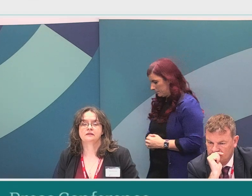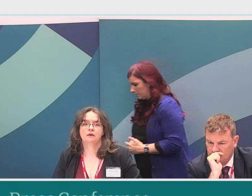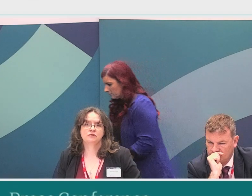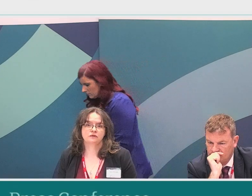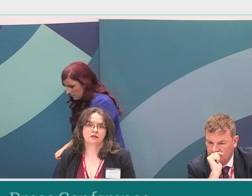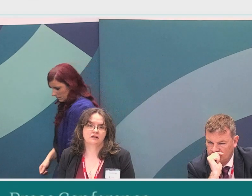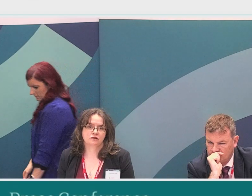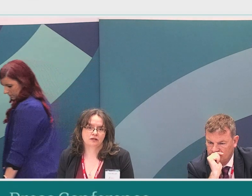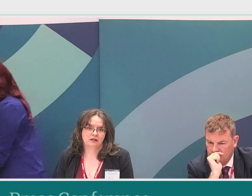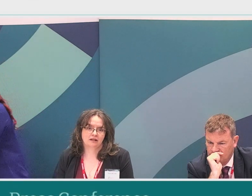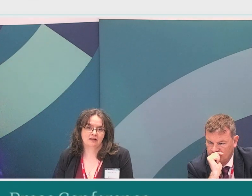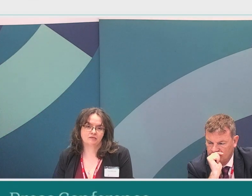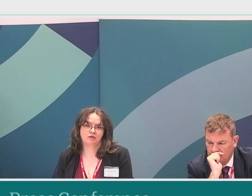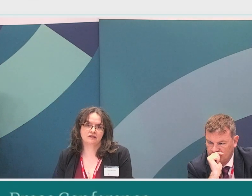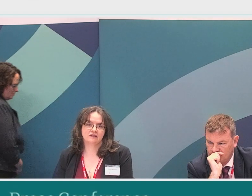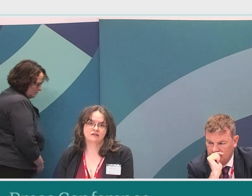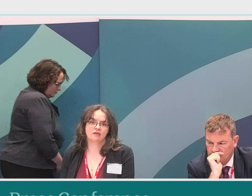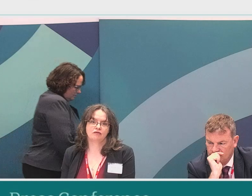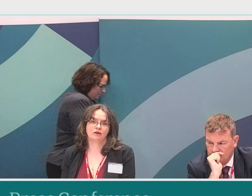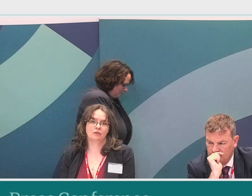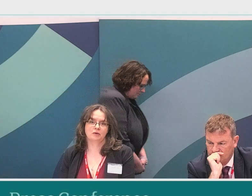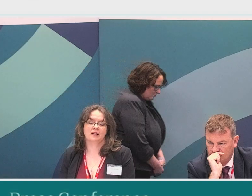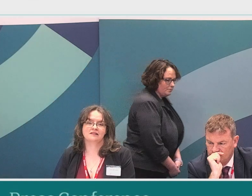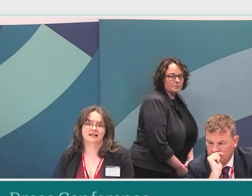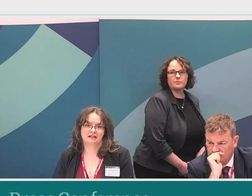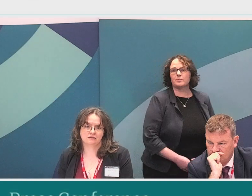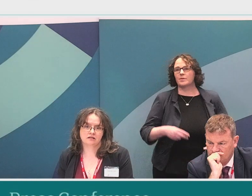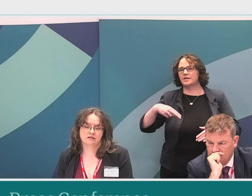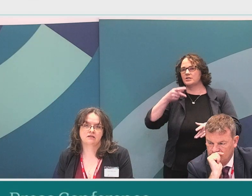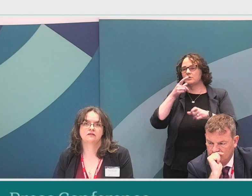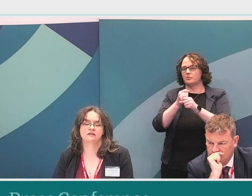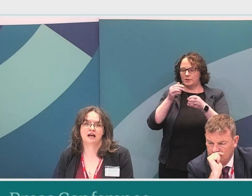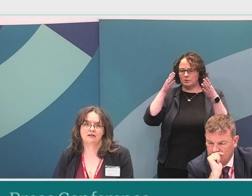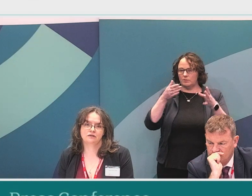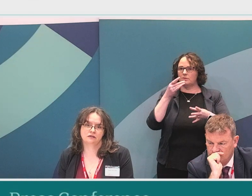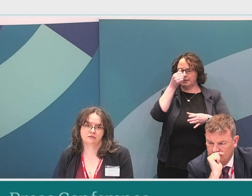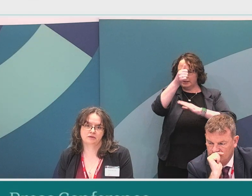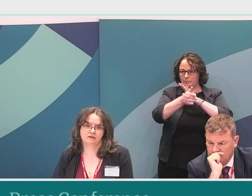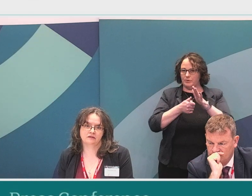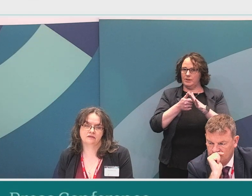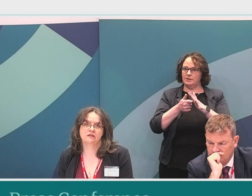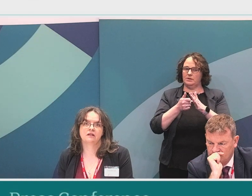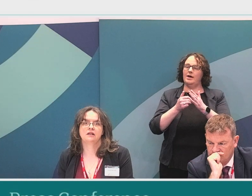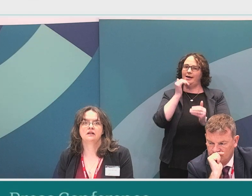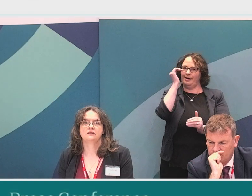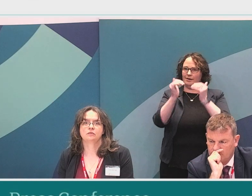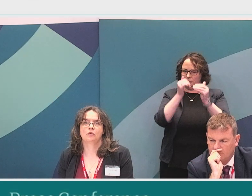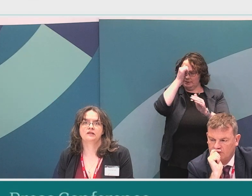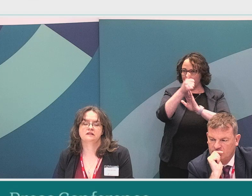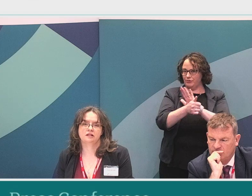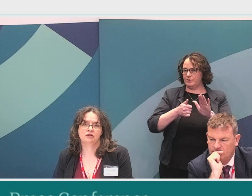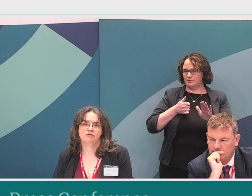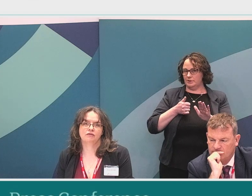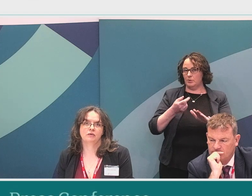So now I'm just going to concentrate on experiences for people as an adult. So this is adulthood experiences. So what we can